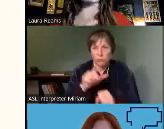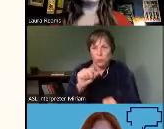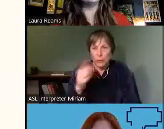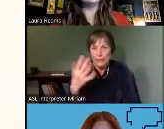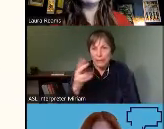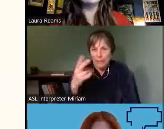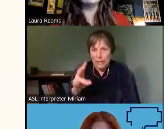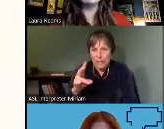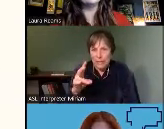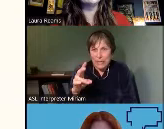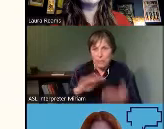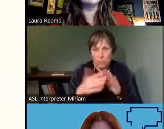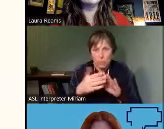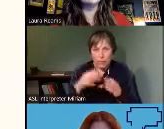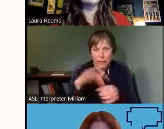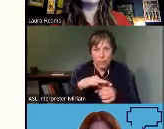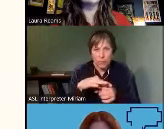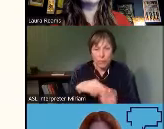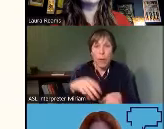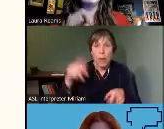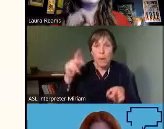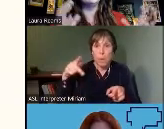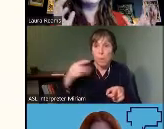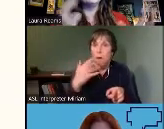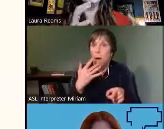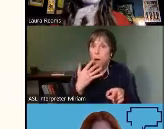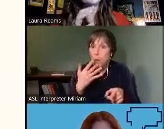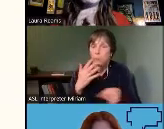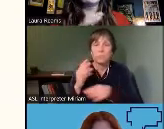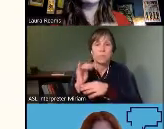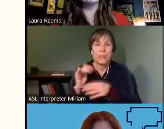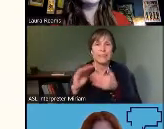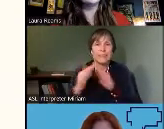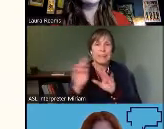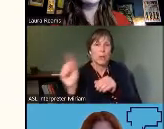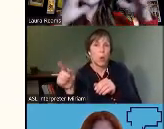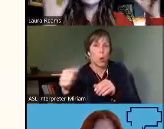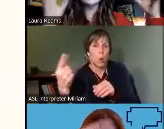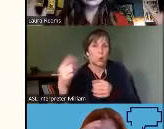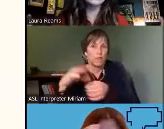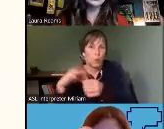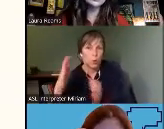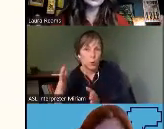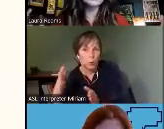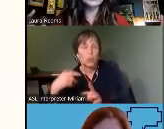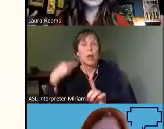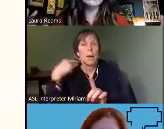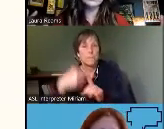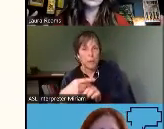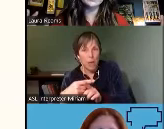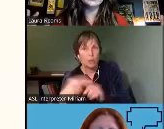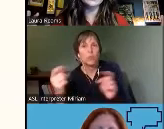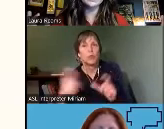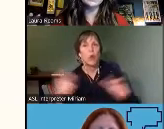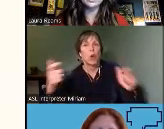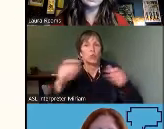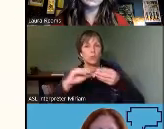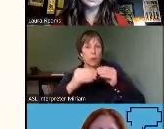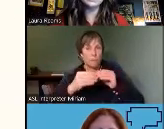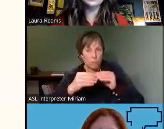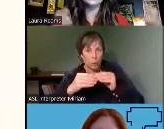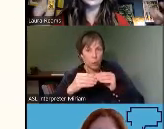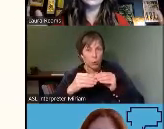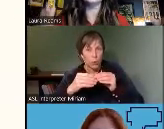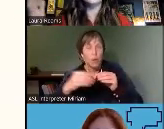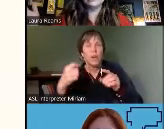now the purple that you see on here is our city only voters combined with the much larger voter role that is maintained